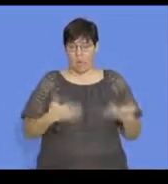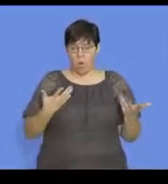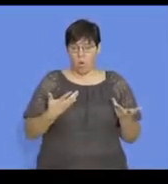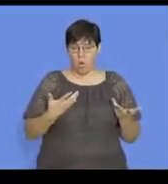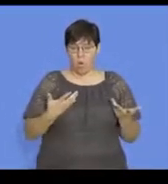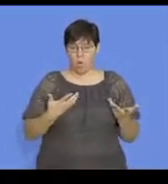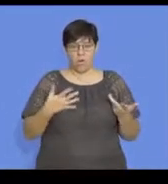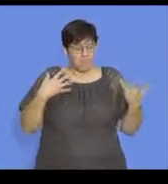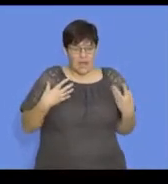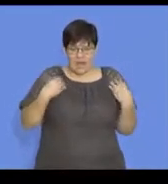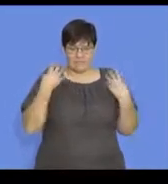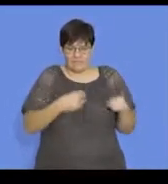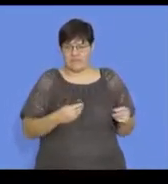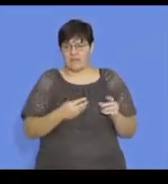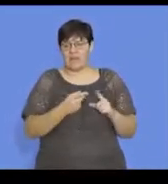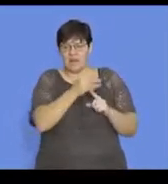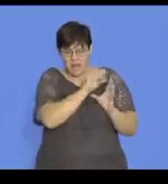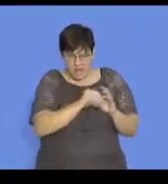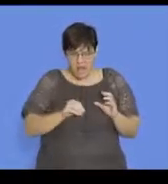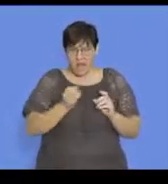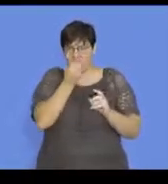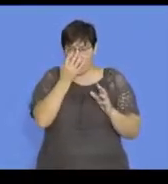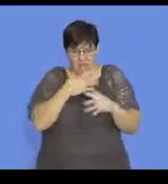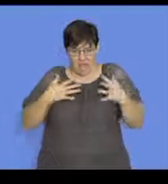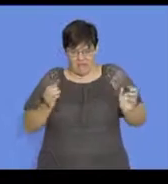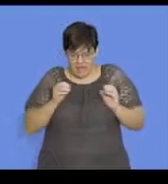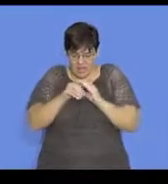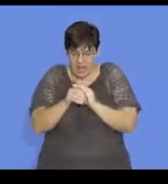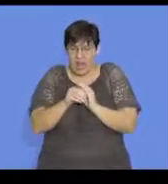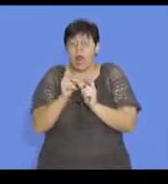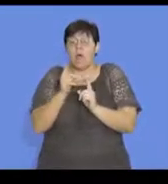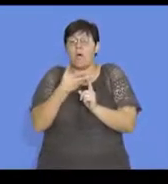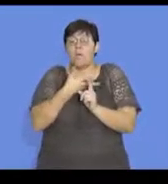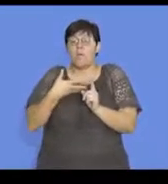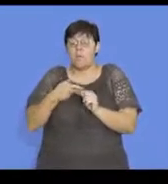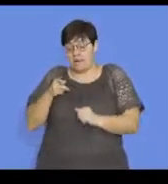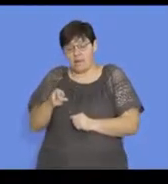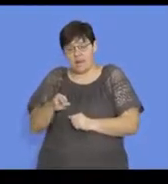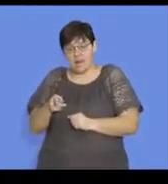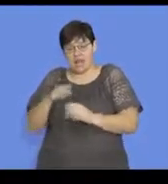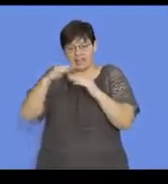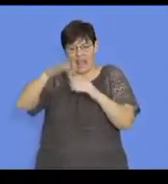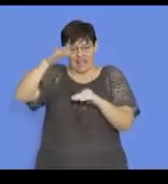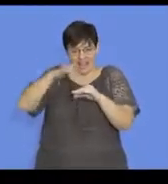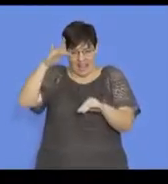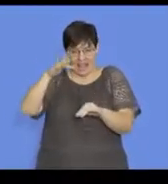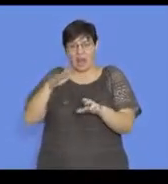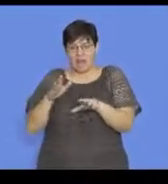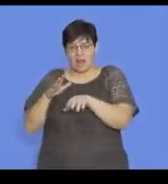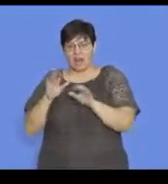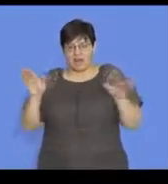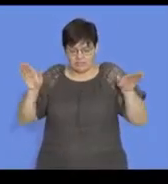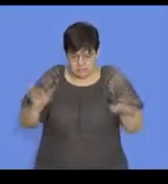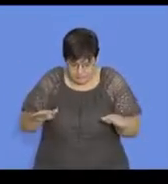all over him, he's going to come into the flower, and here's the female, and the pollen's going to be left behind. What is he making?